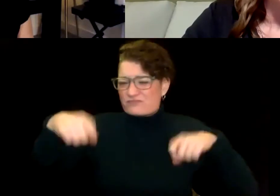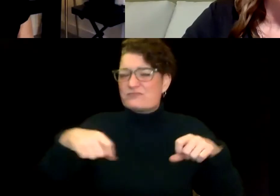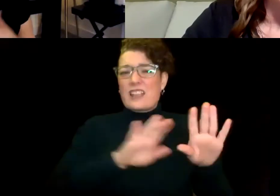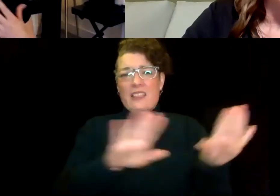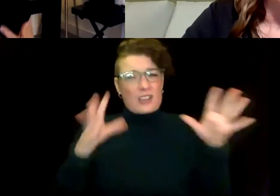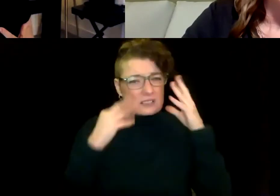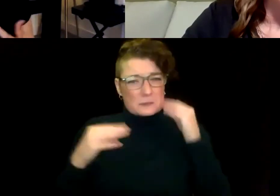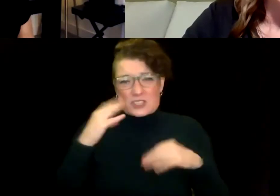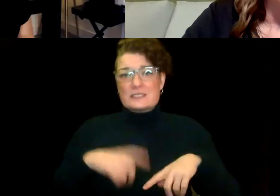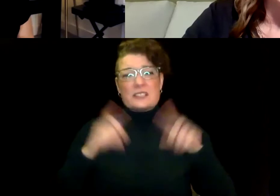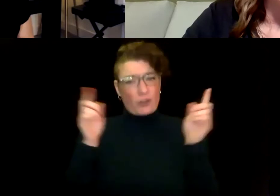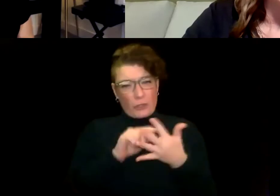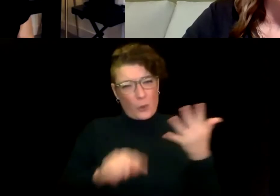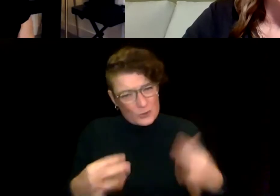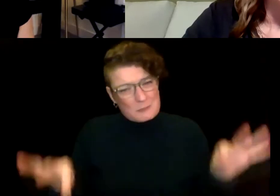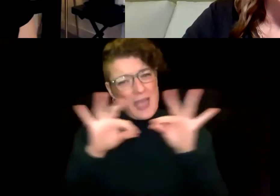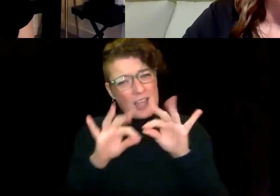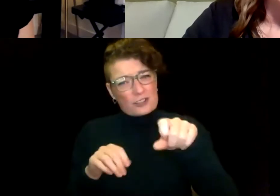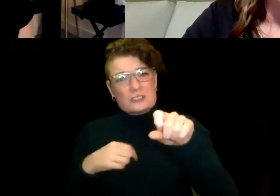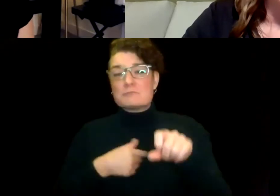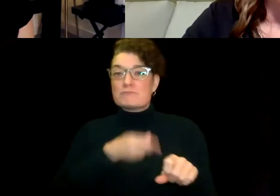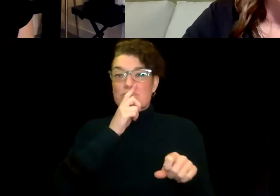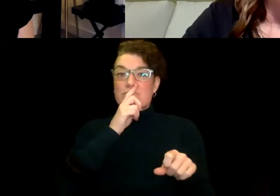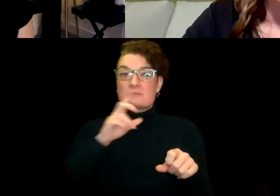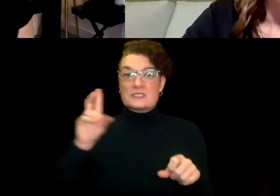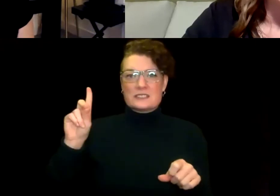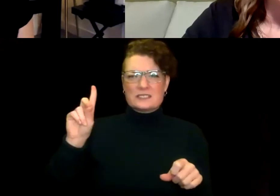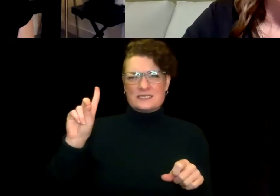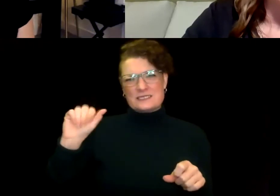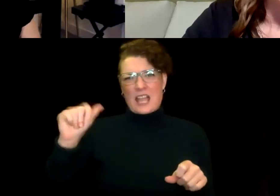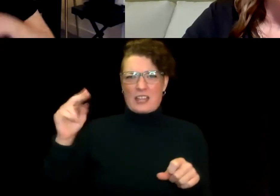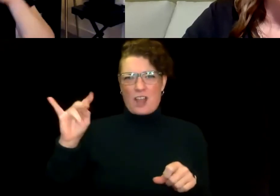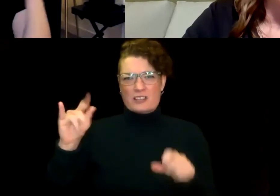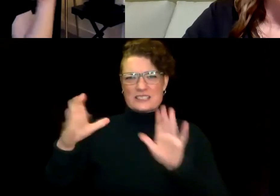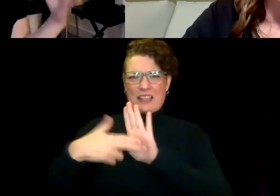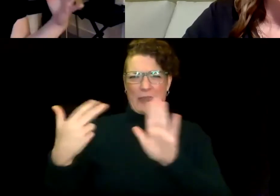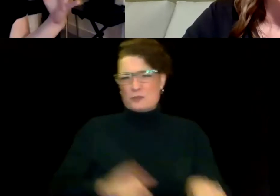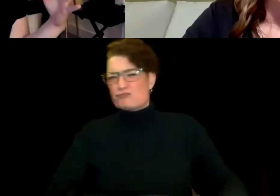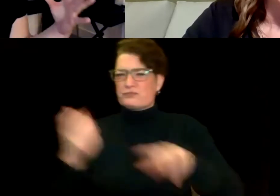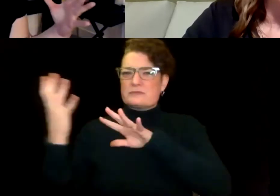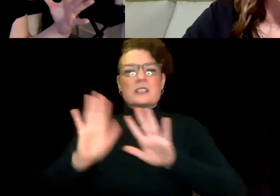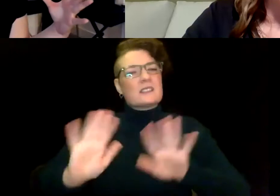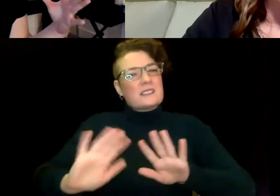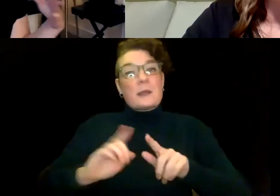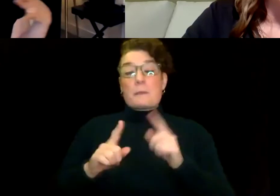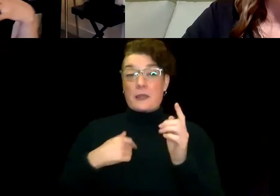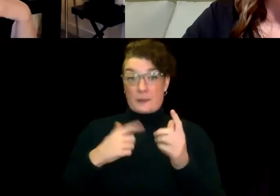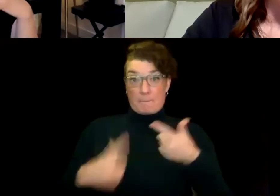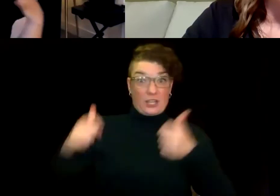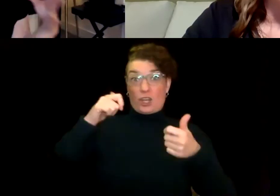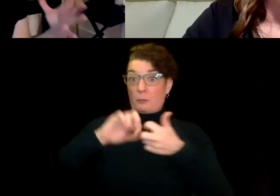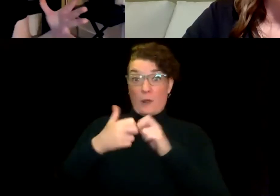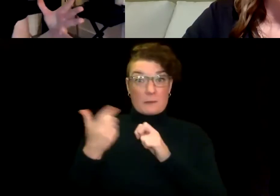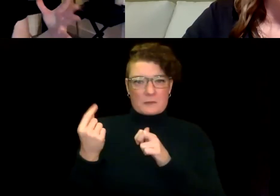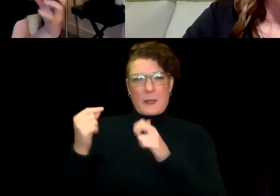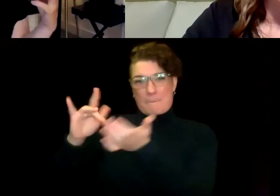experiences that matter. Like, I'm not saying that the diagnostic labels don't matter, but the bigger structural problems in medicine and its inability to